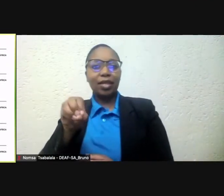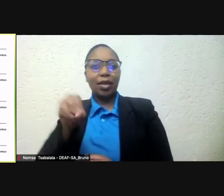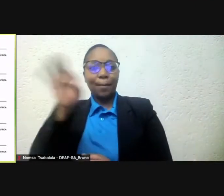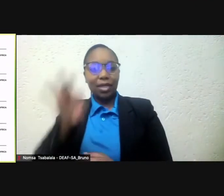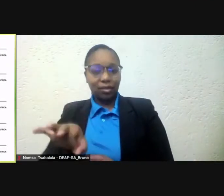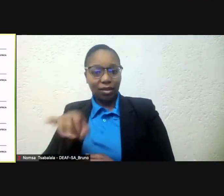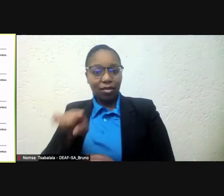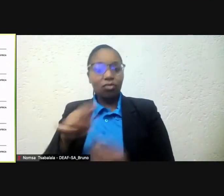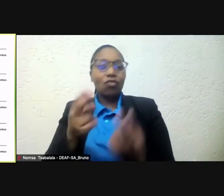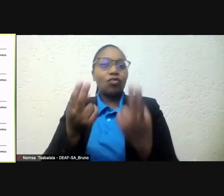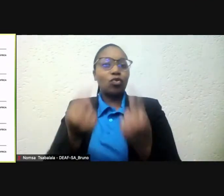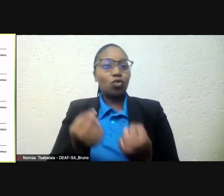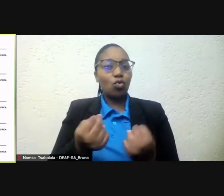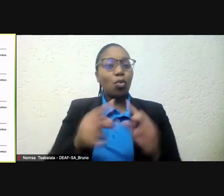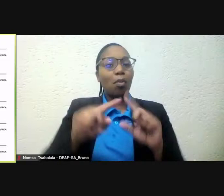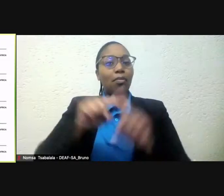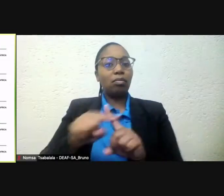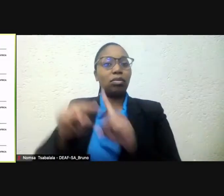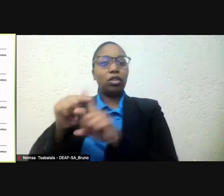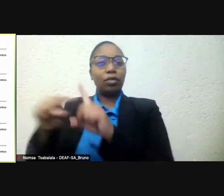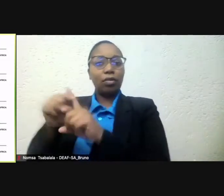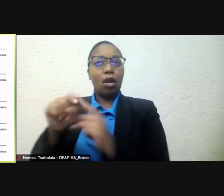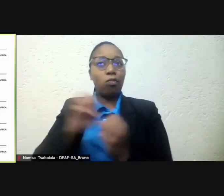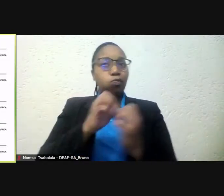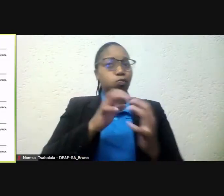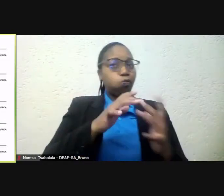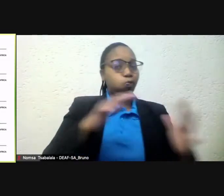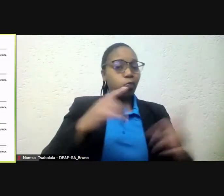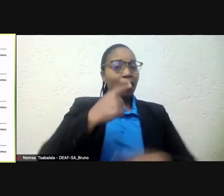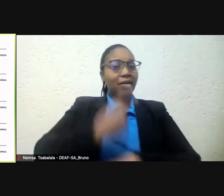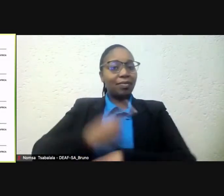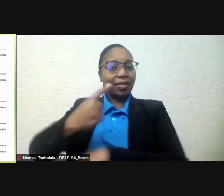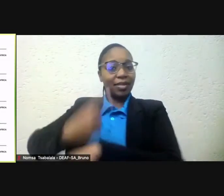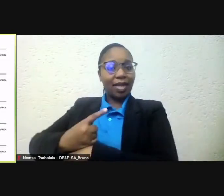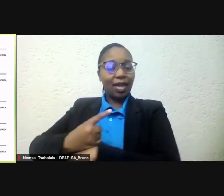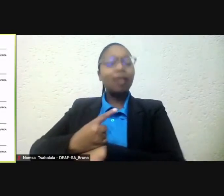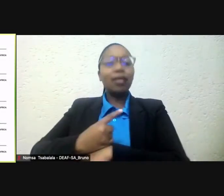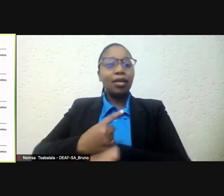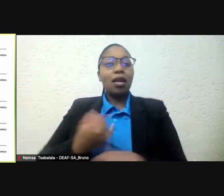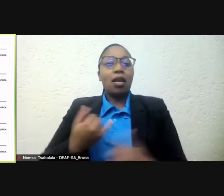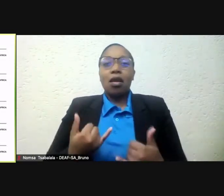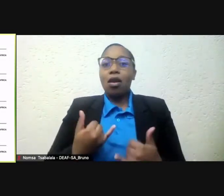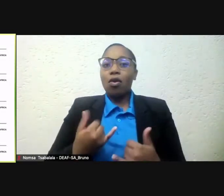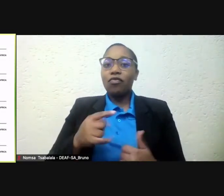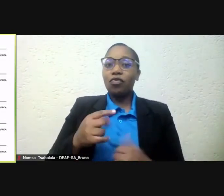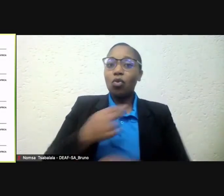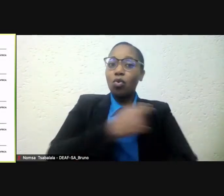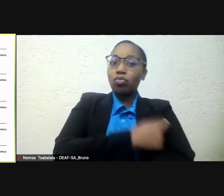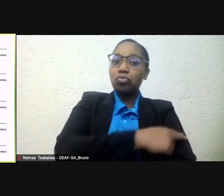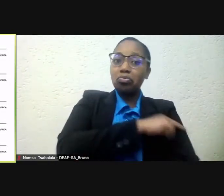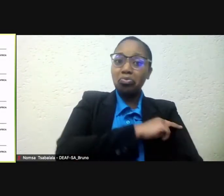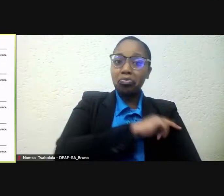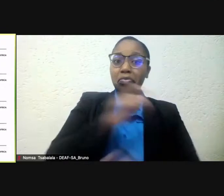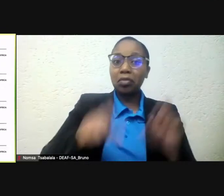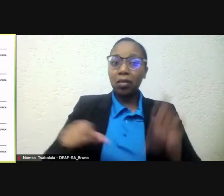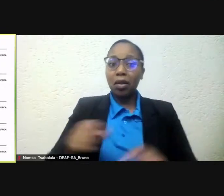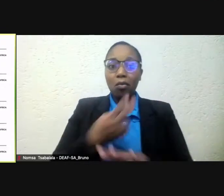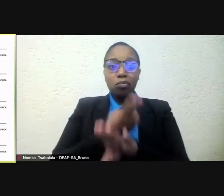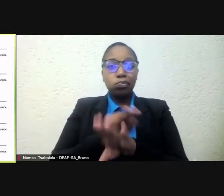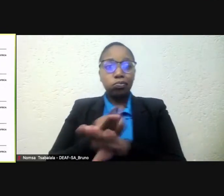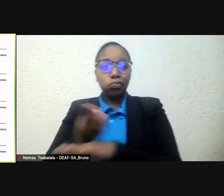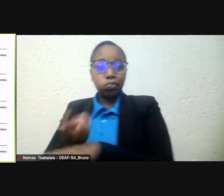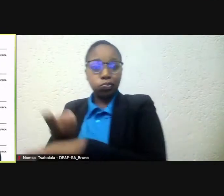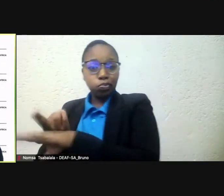reached threatening stages in terms of our hospital capacity and the new hospital admissions.